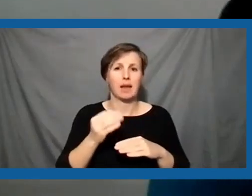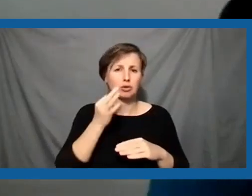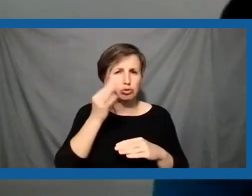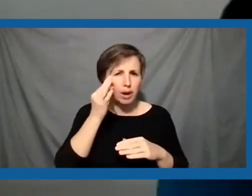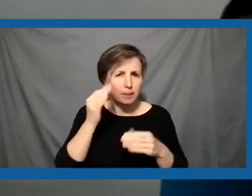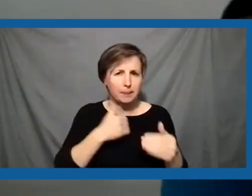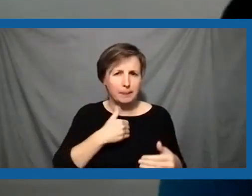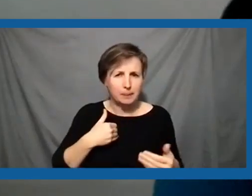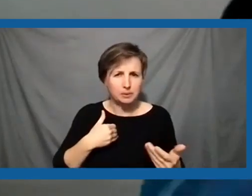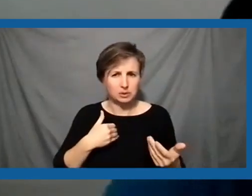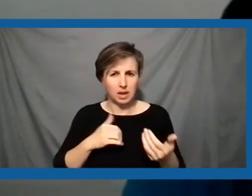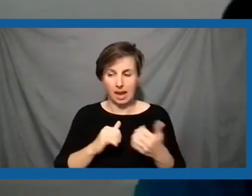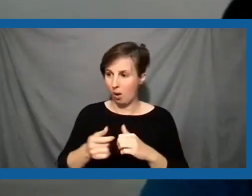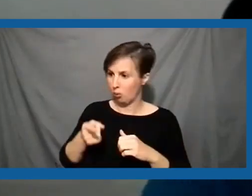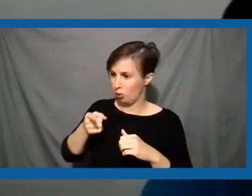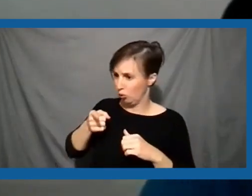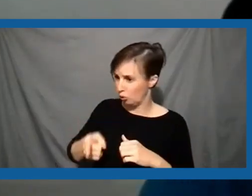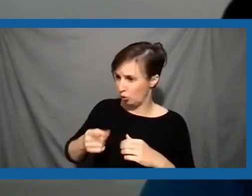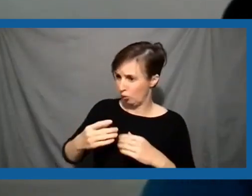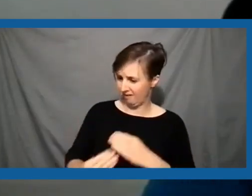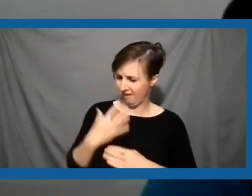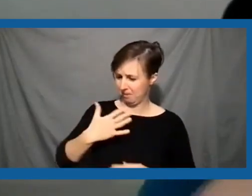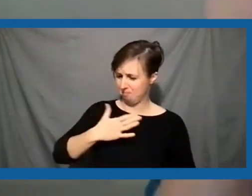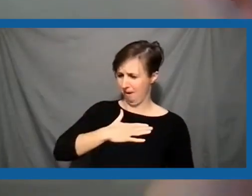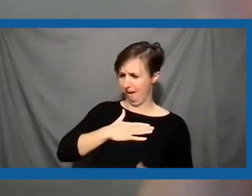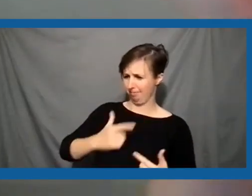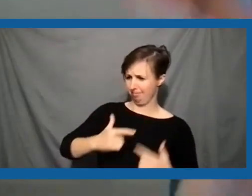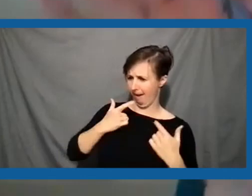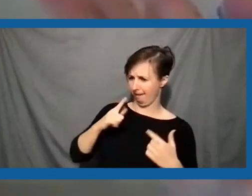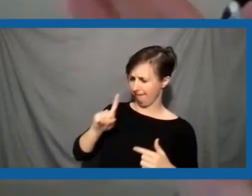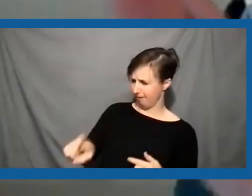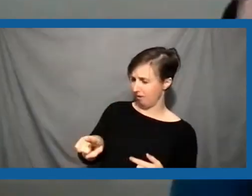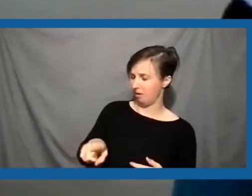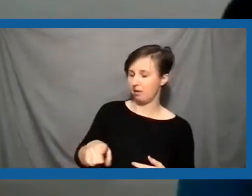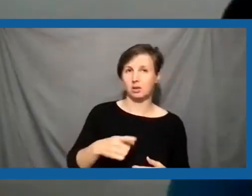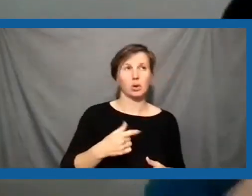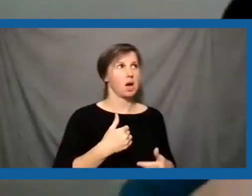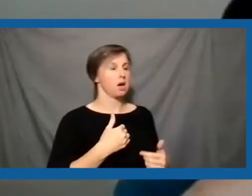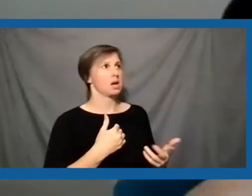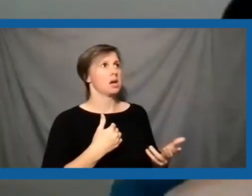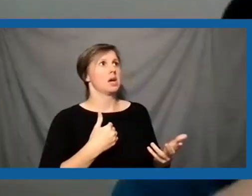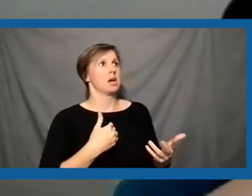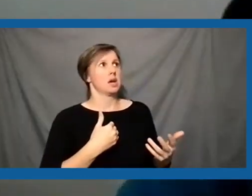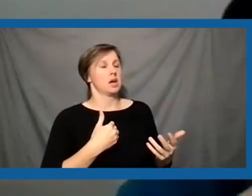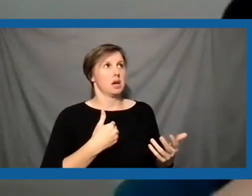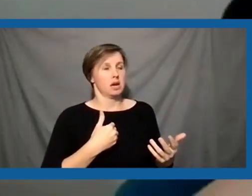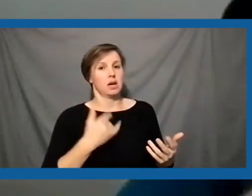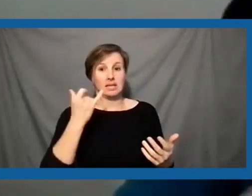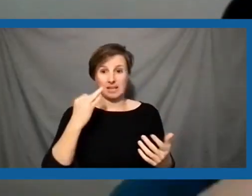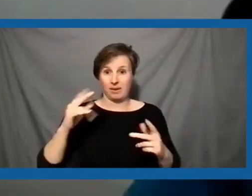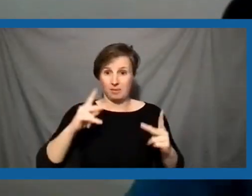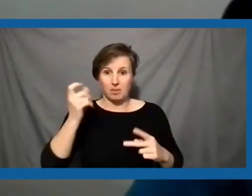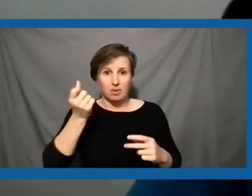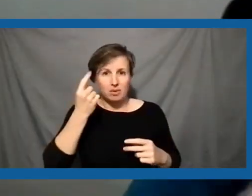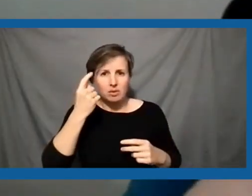how will you in this position affect my life? You know, to be able to have like an idea if people knew the structures of their